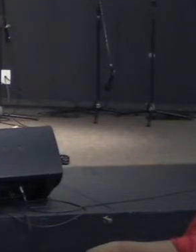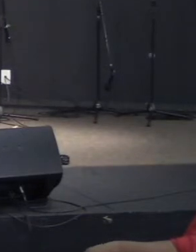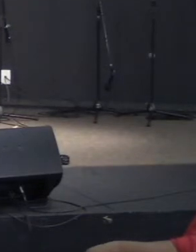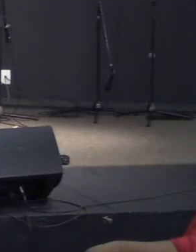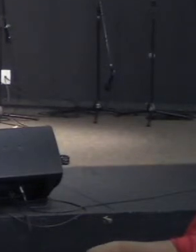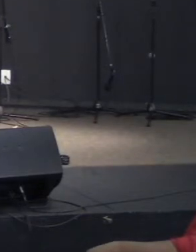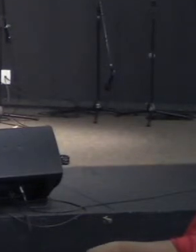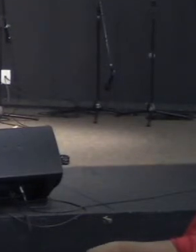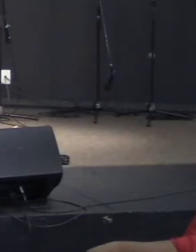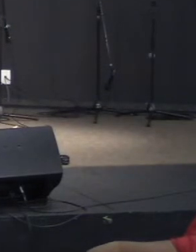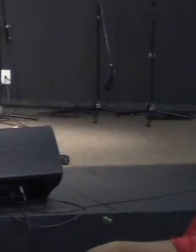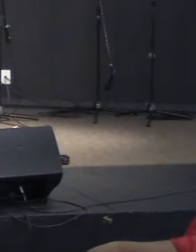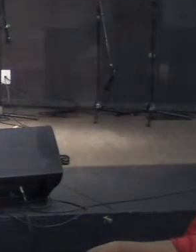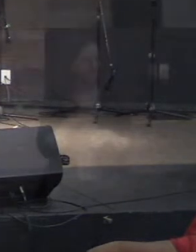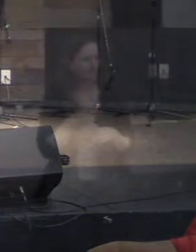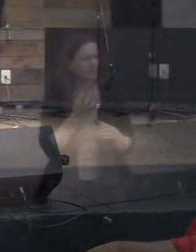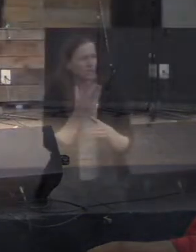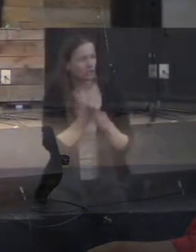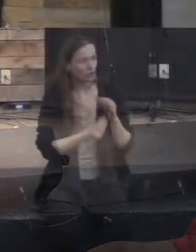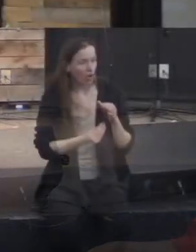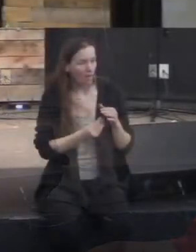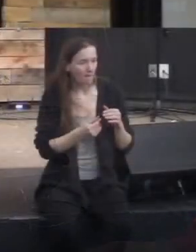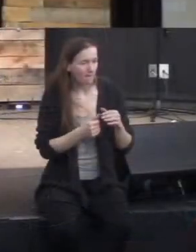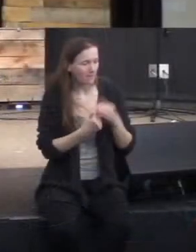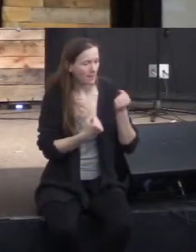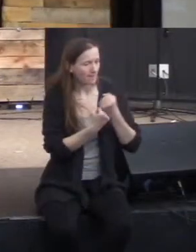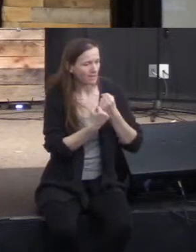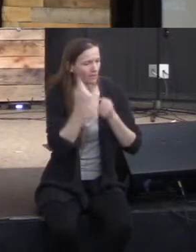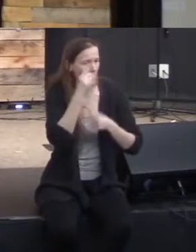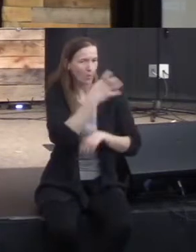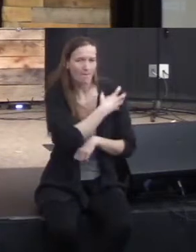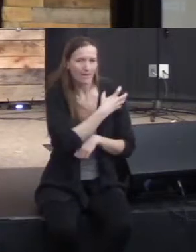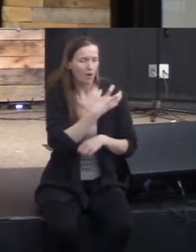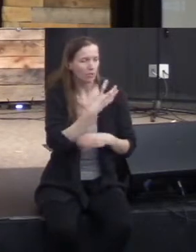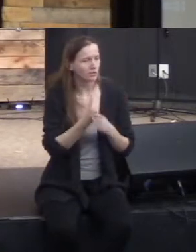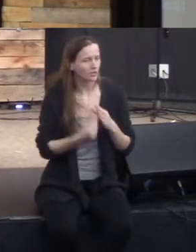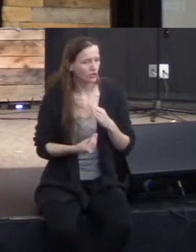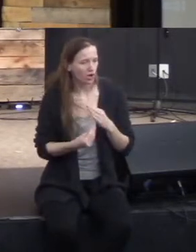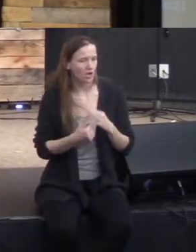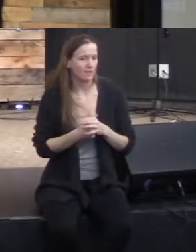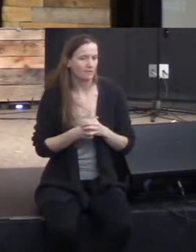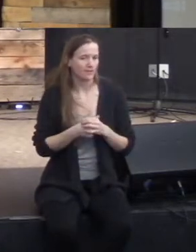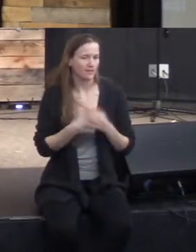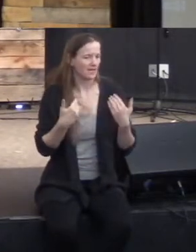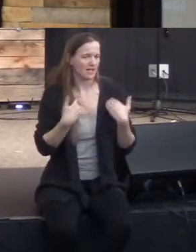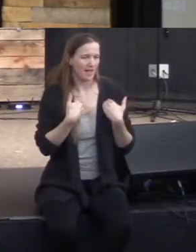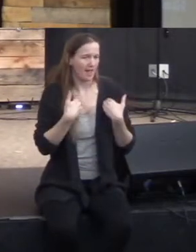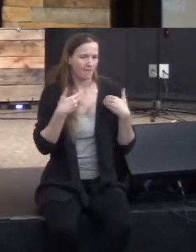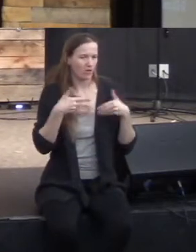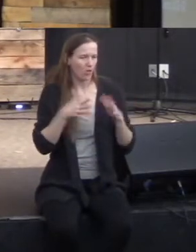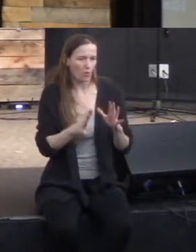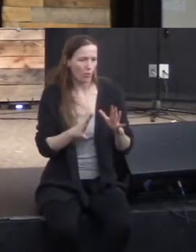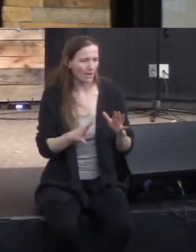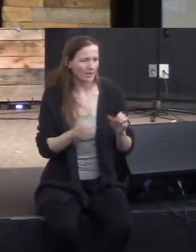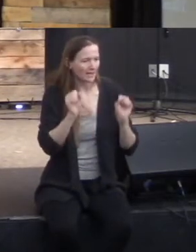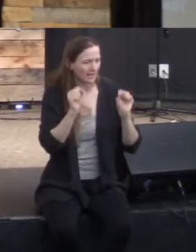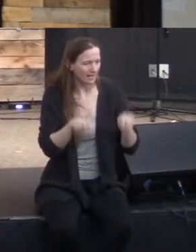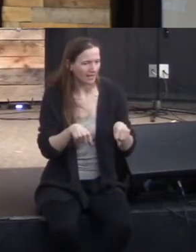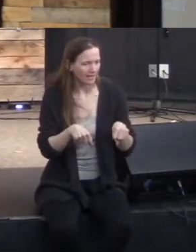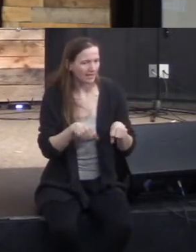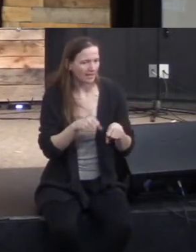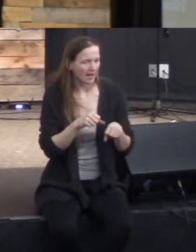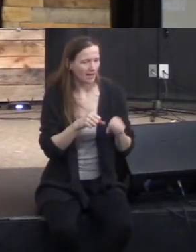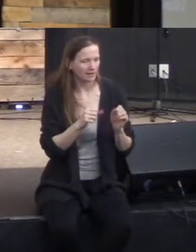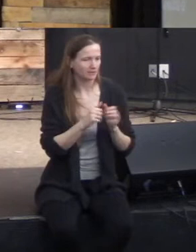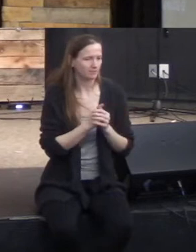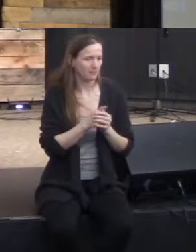The whole base of your power is gone. He's robbed of it. He has no way to manipulate this guy anymore. He is at